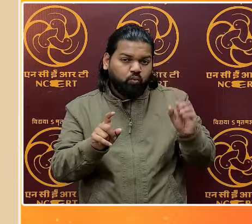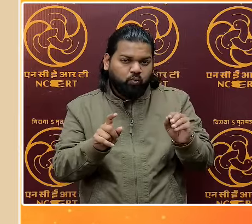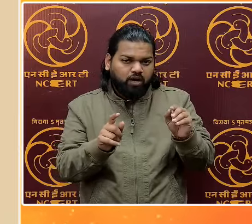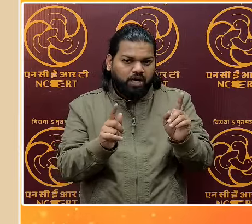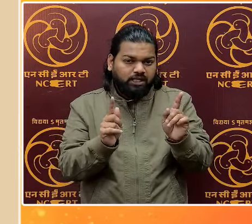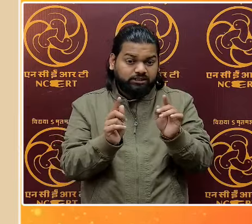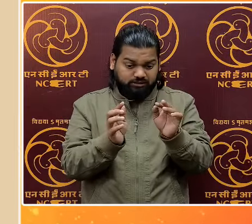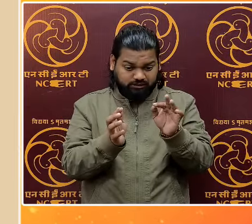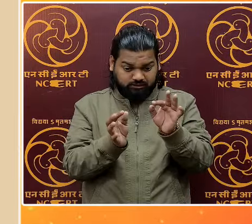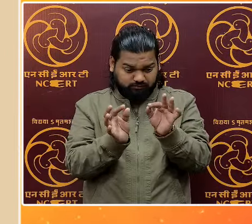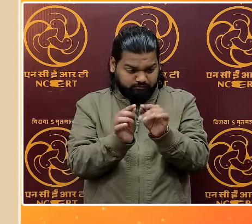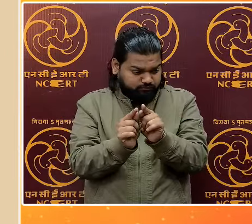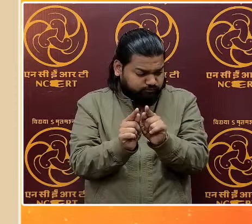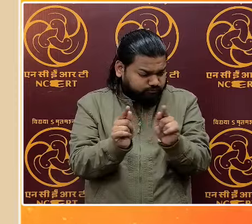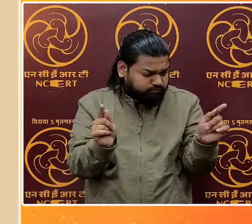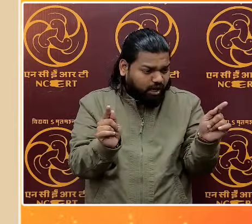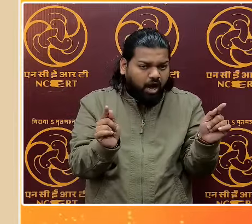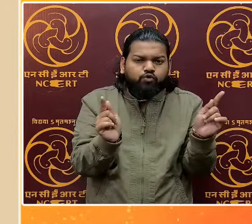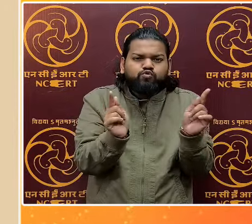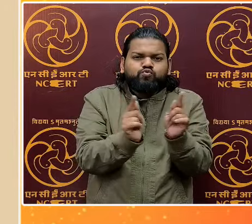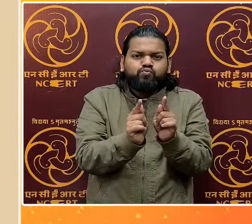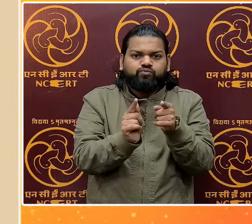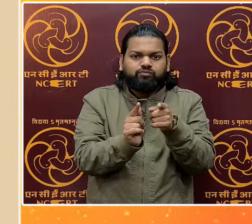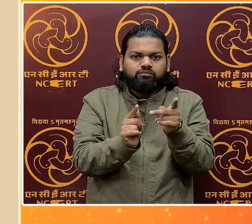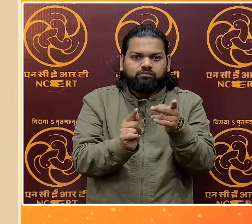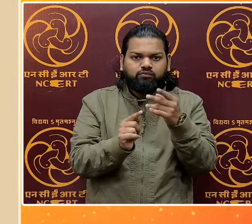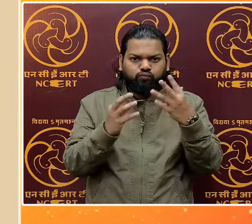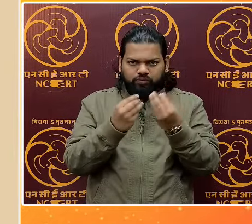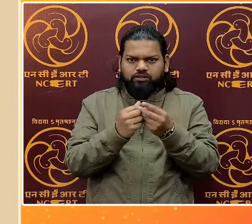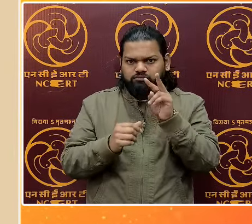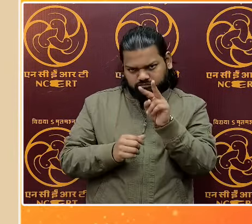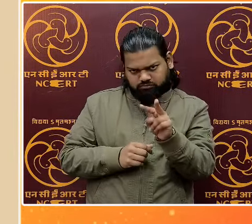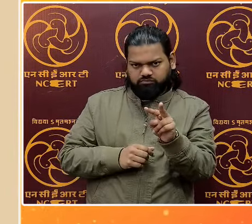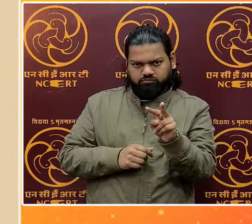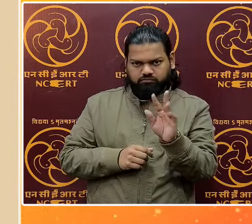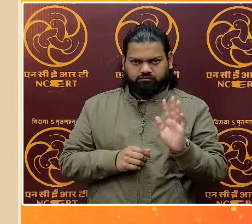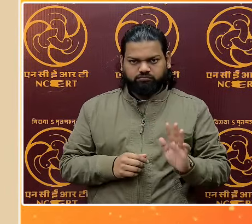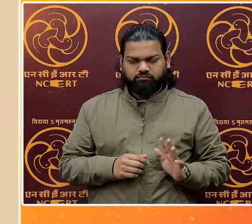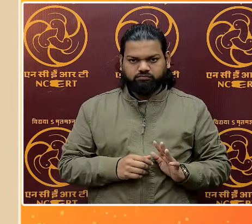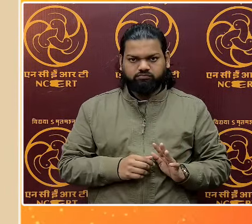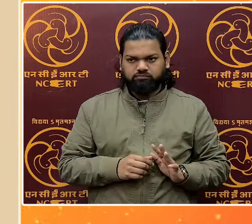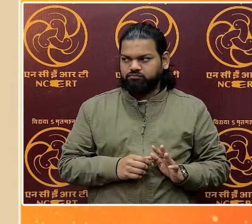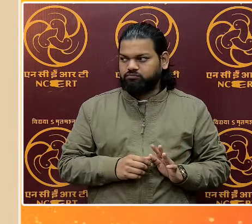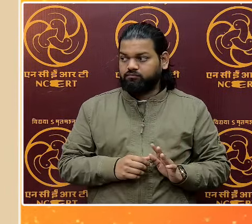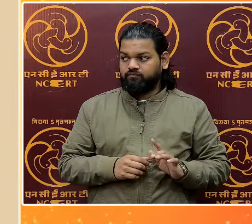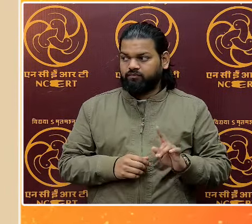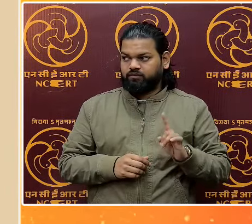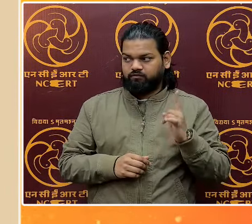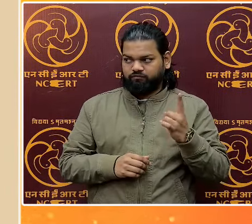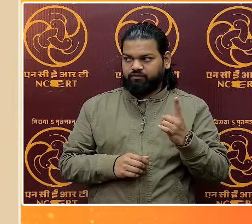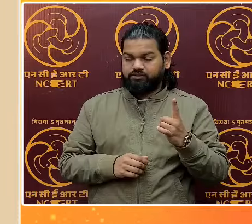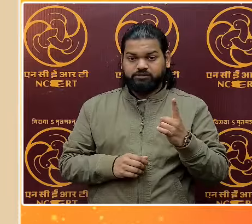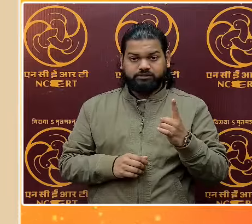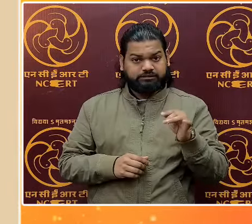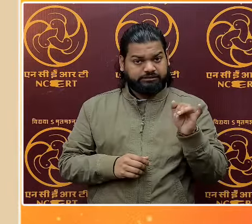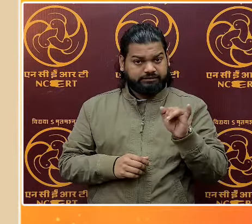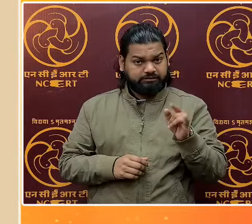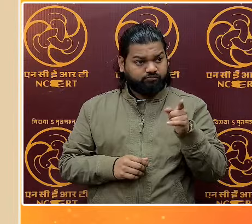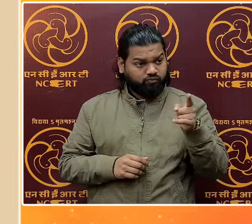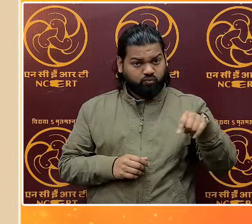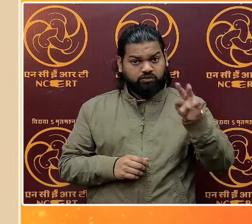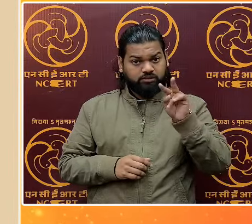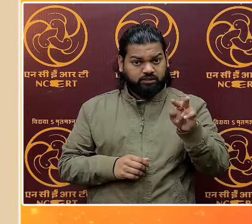distance, right? So we see the image formed to be the enlarged